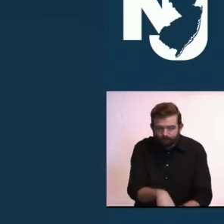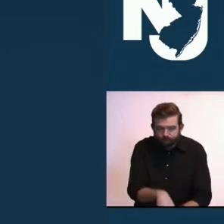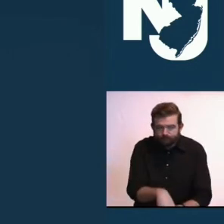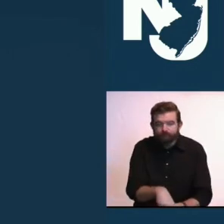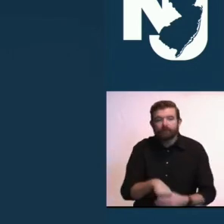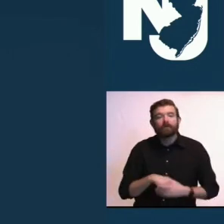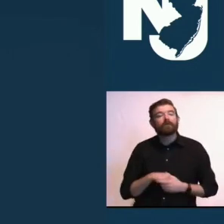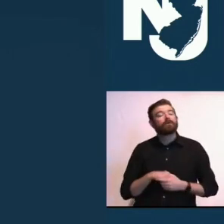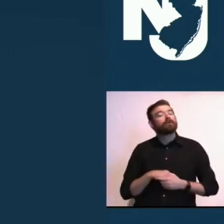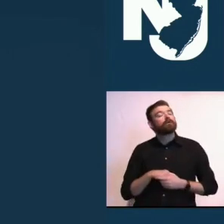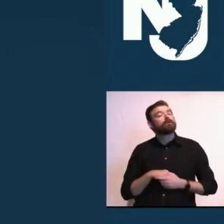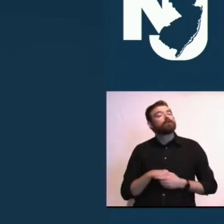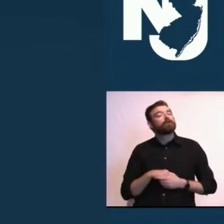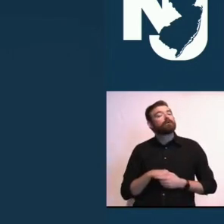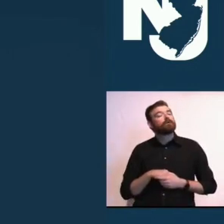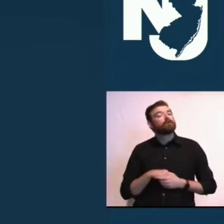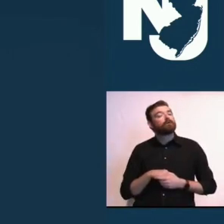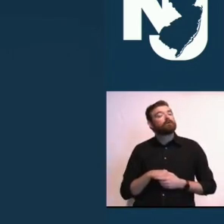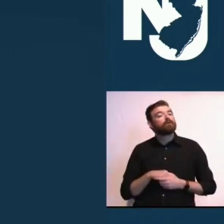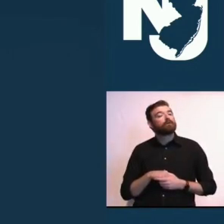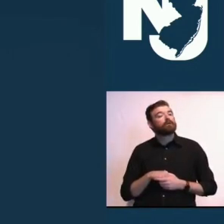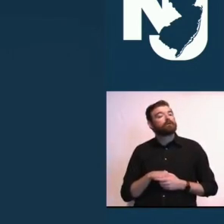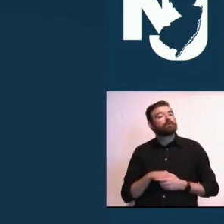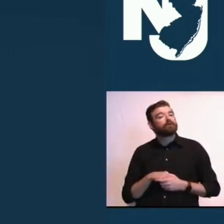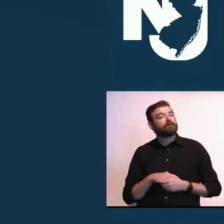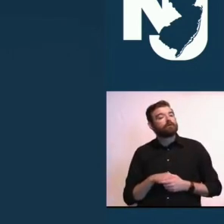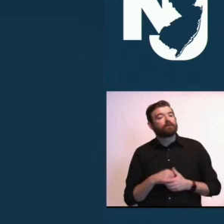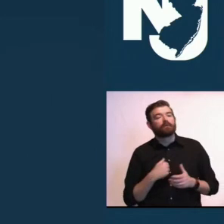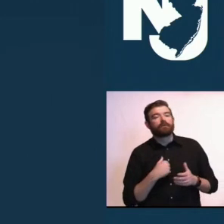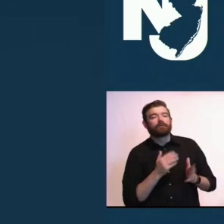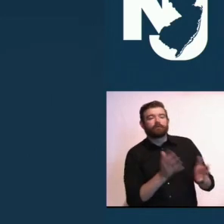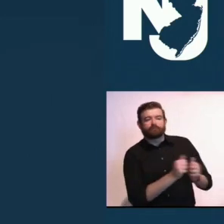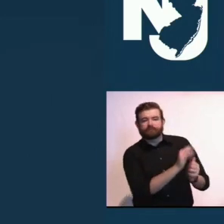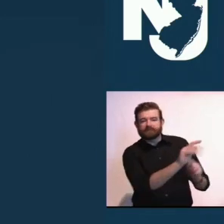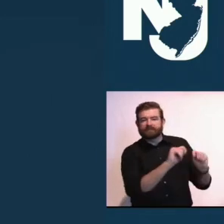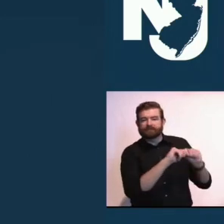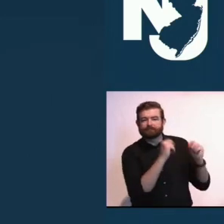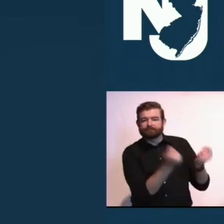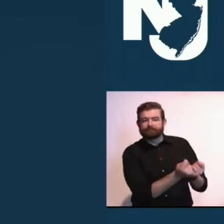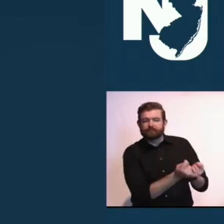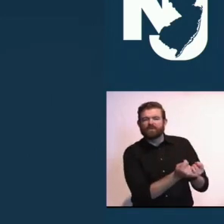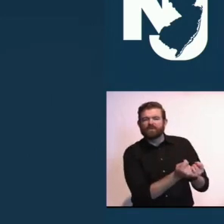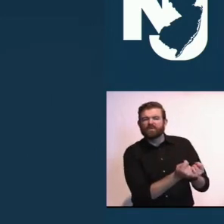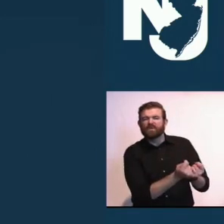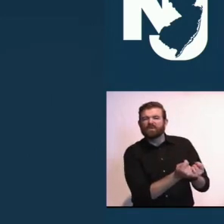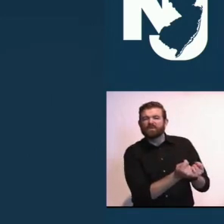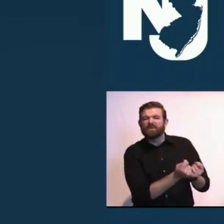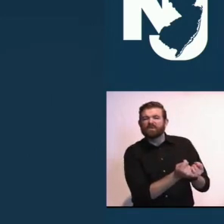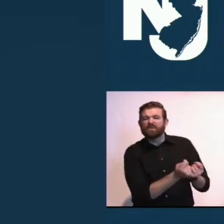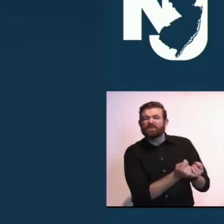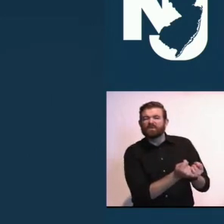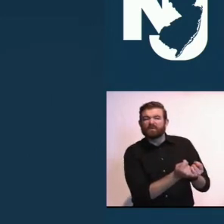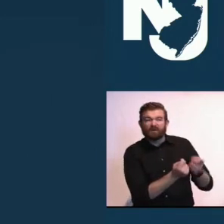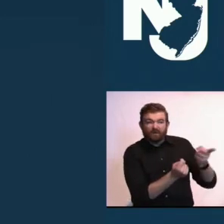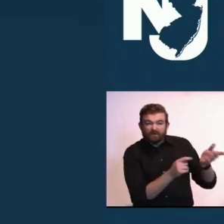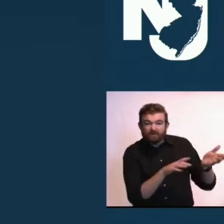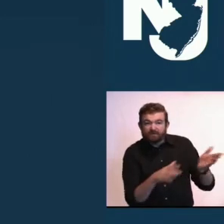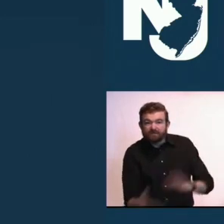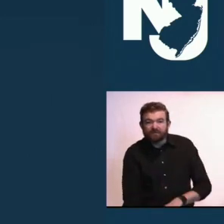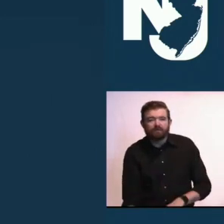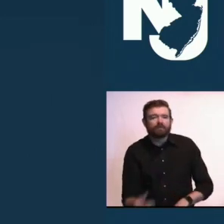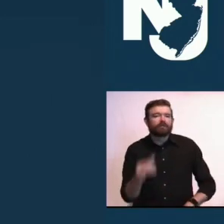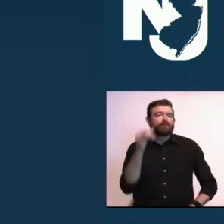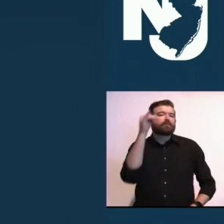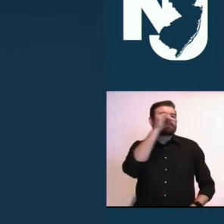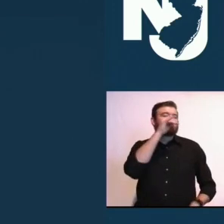sheriff himself and from many of his teammates. His loss leaves a huge void, both personal and professional.